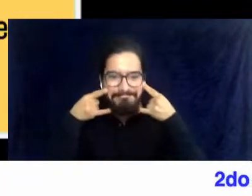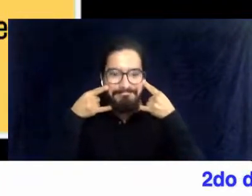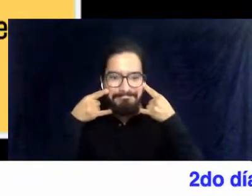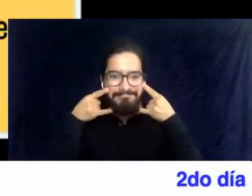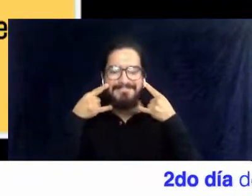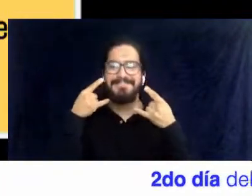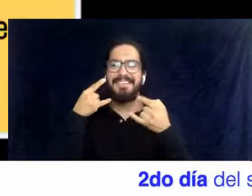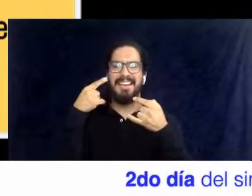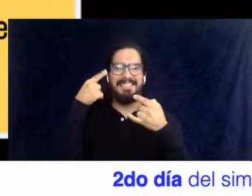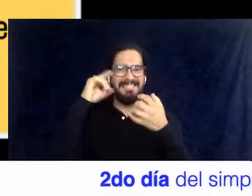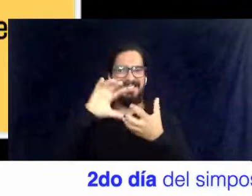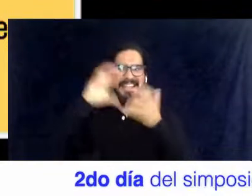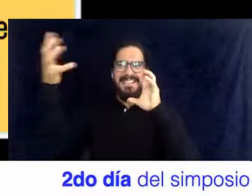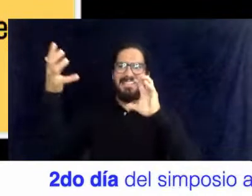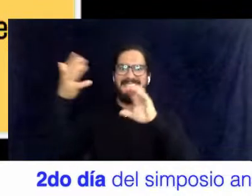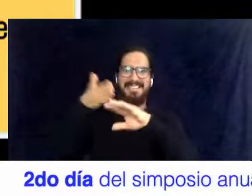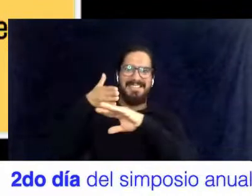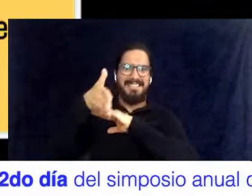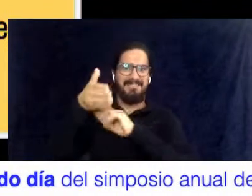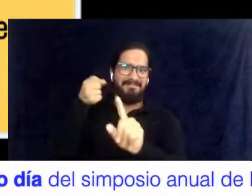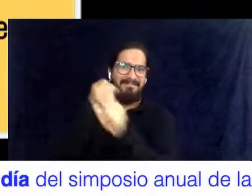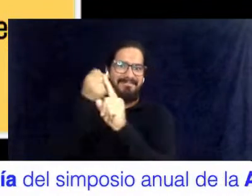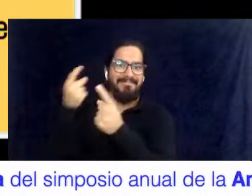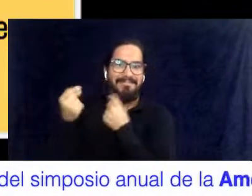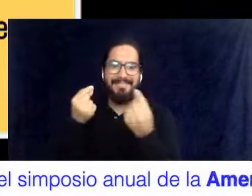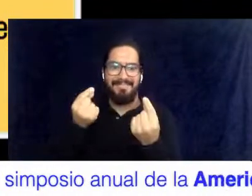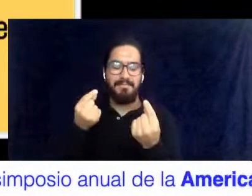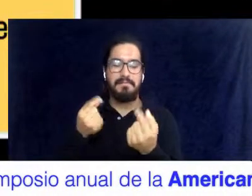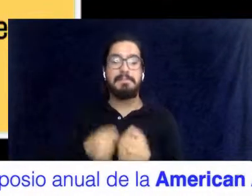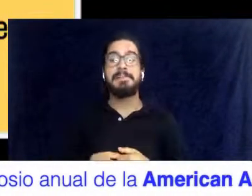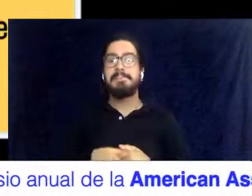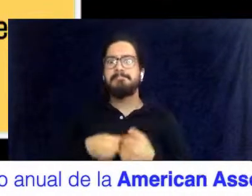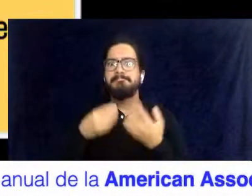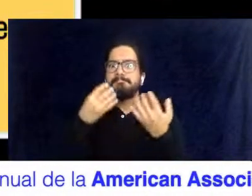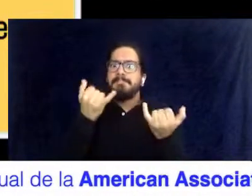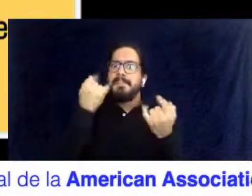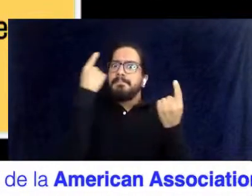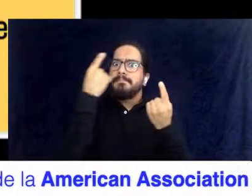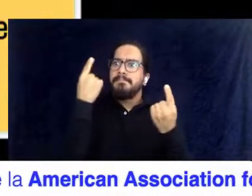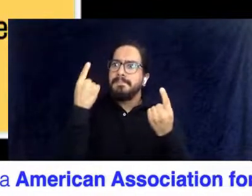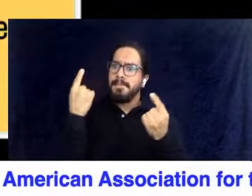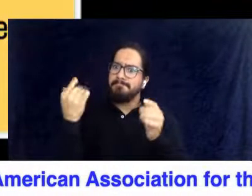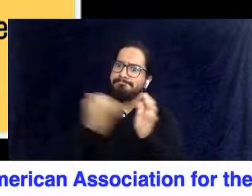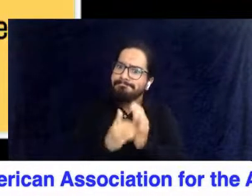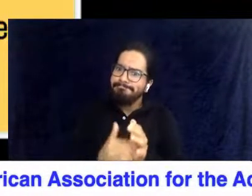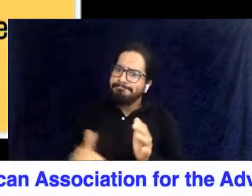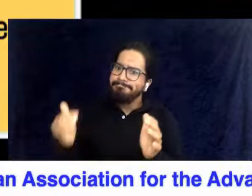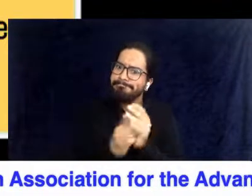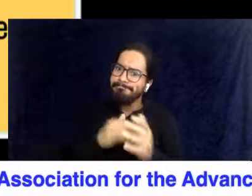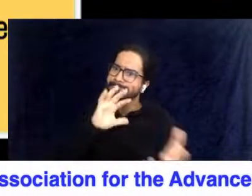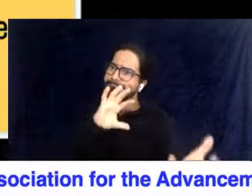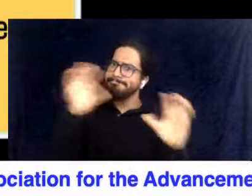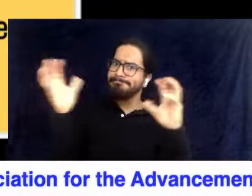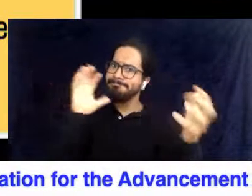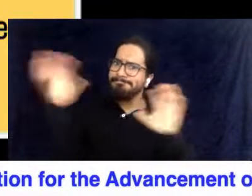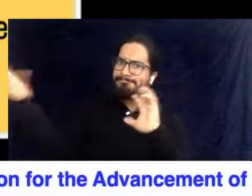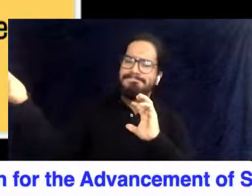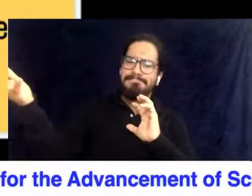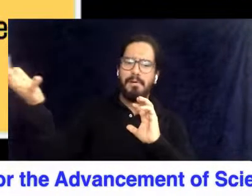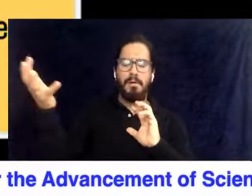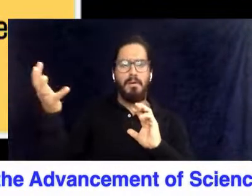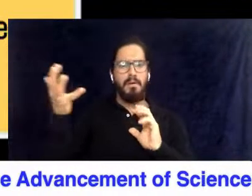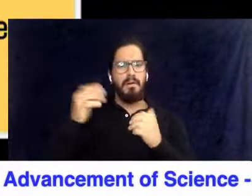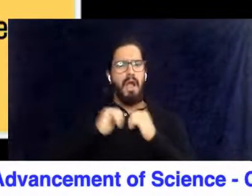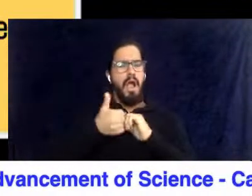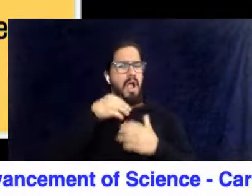about is, first of all, what are the long-term effects of these repeated and compounding disasters? But also, what does it